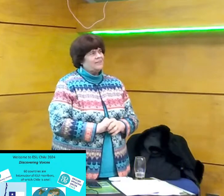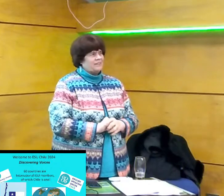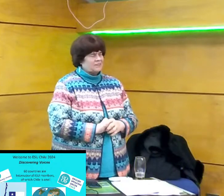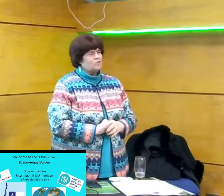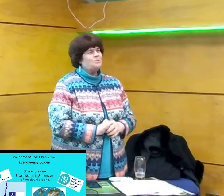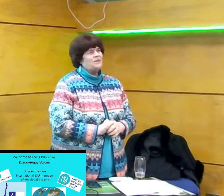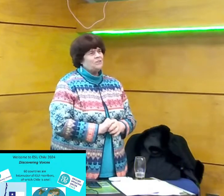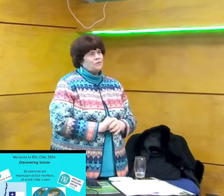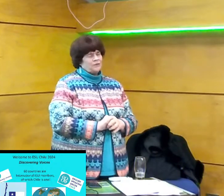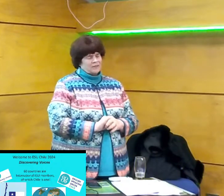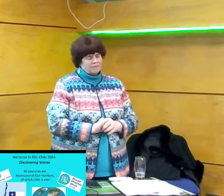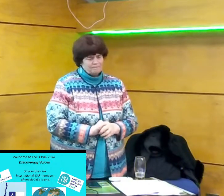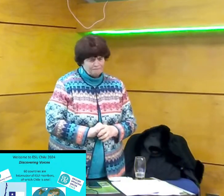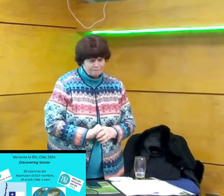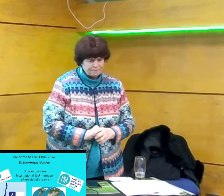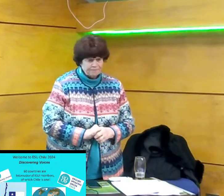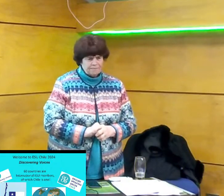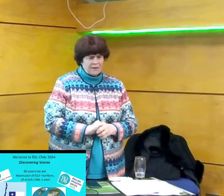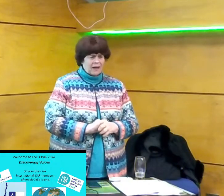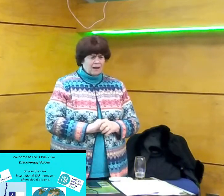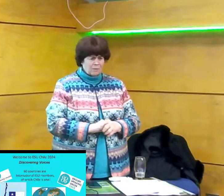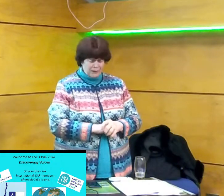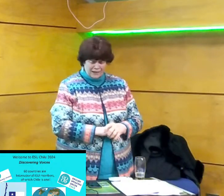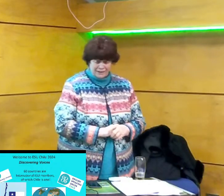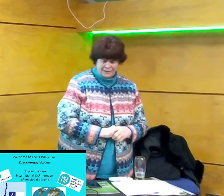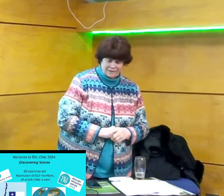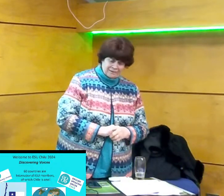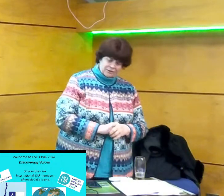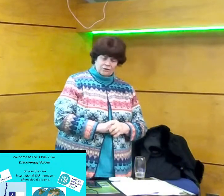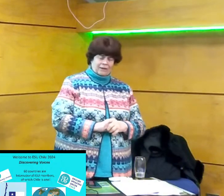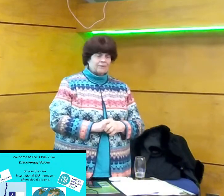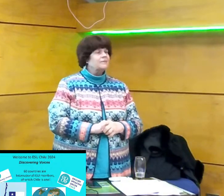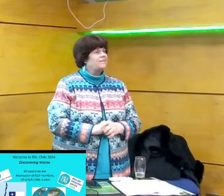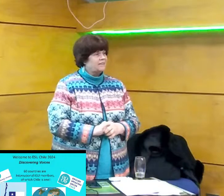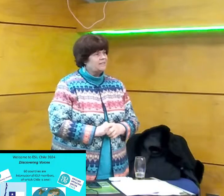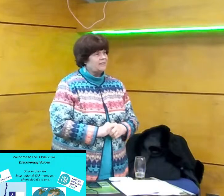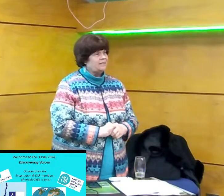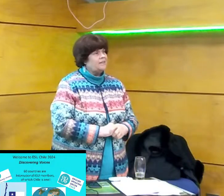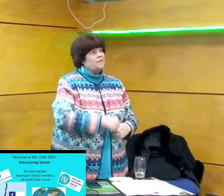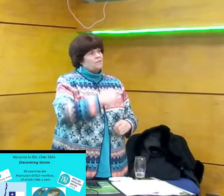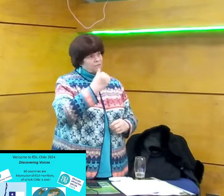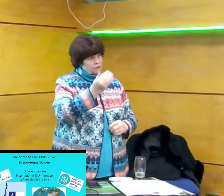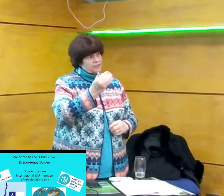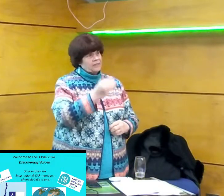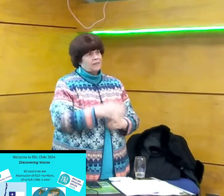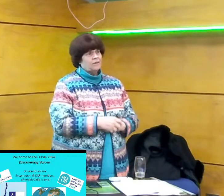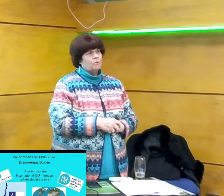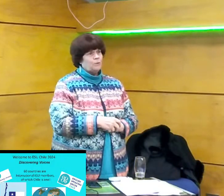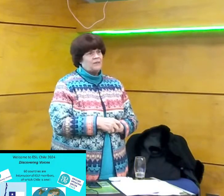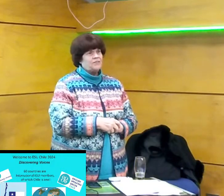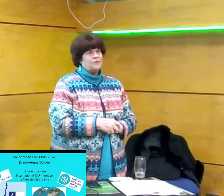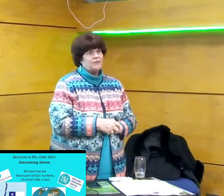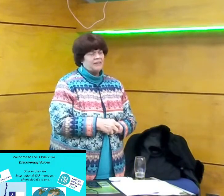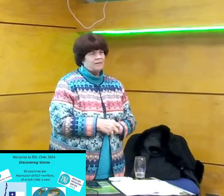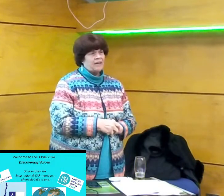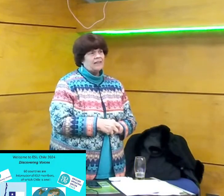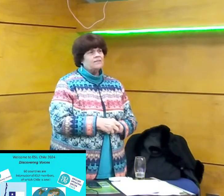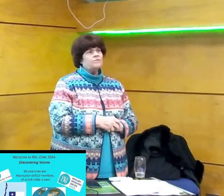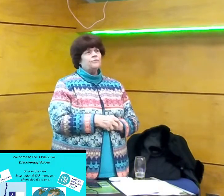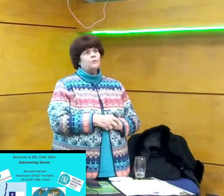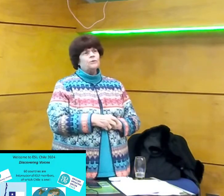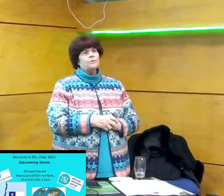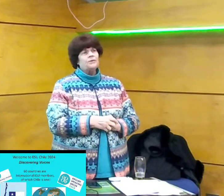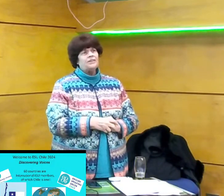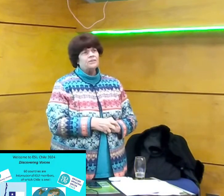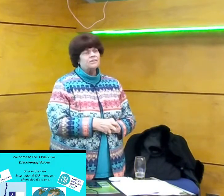became involved in the English Speaking Union when I traveled, as I said. First, we went to the Canary